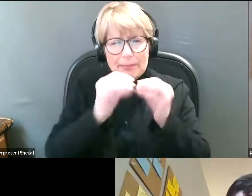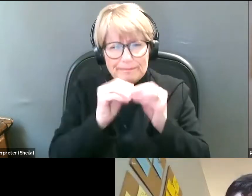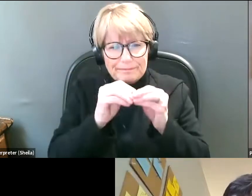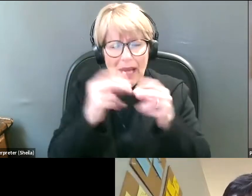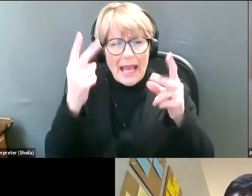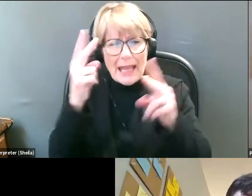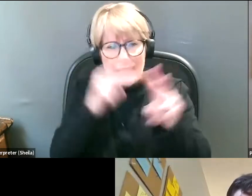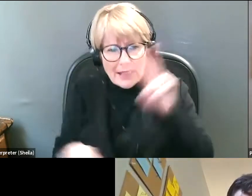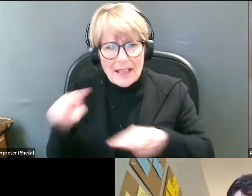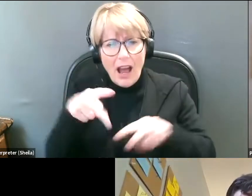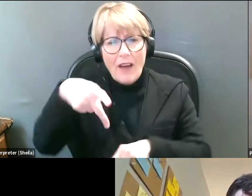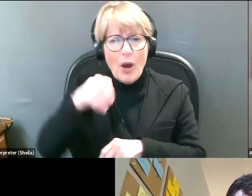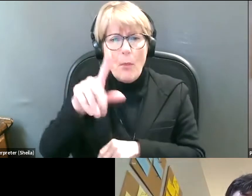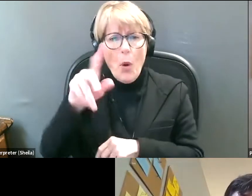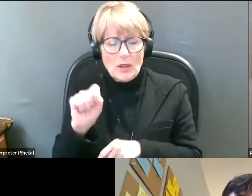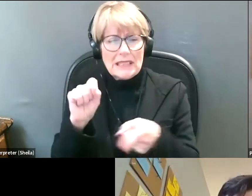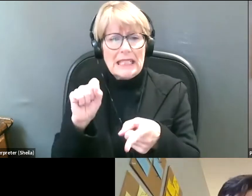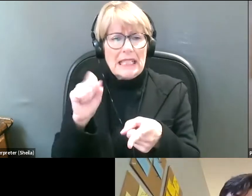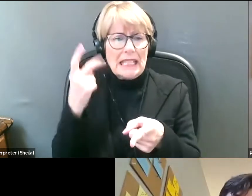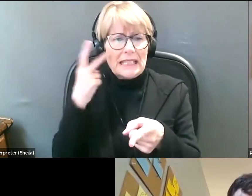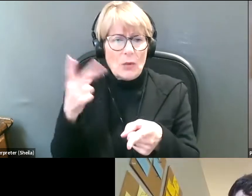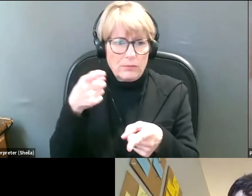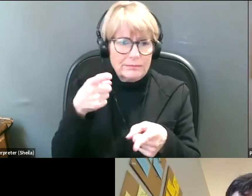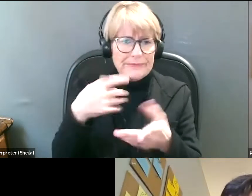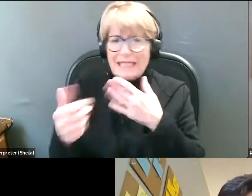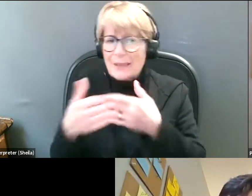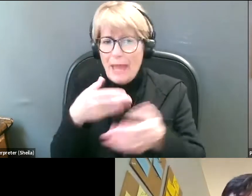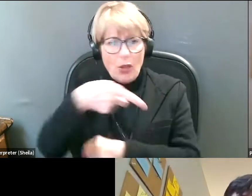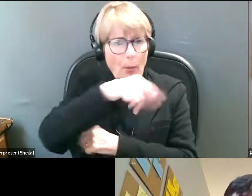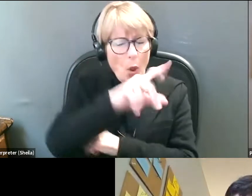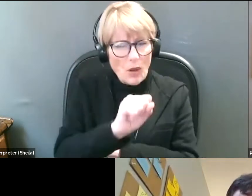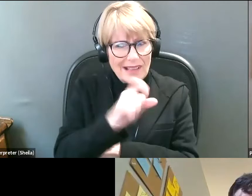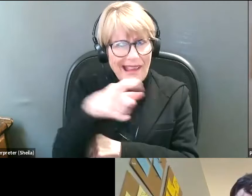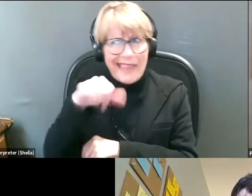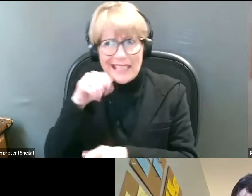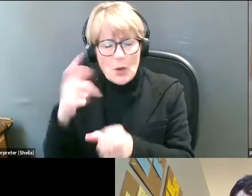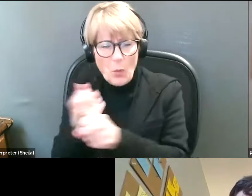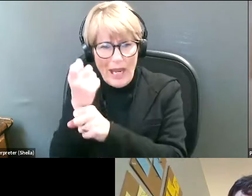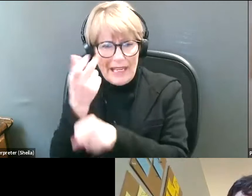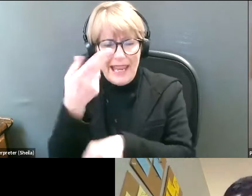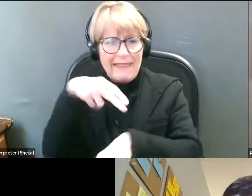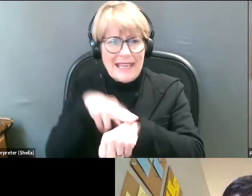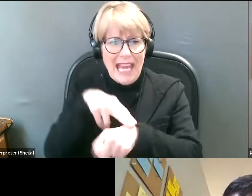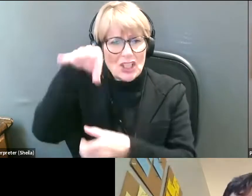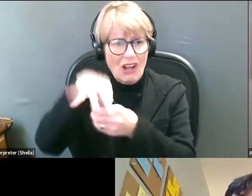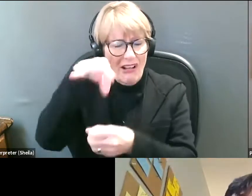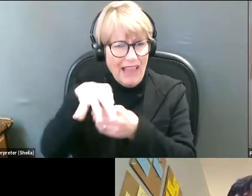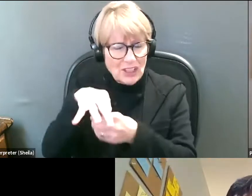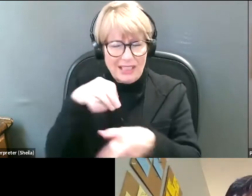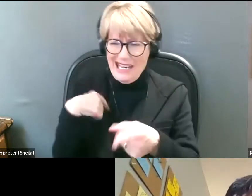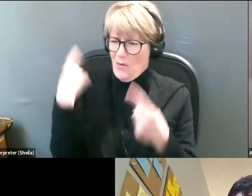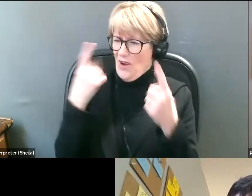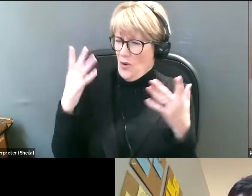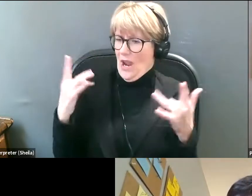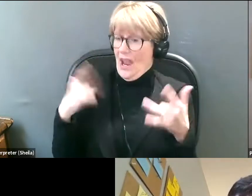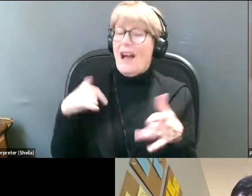despite polls being plentiful and regularly favoring one political party, they didn't win in the election, the national election. He wondered why this was, and he